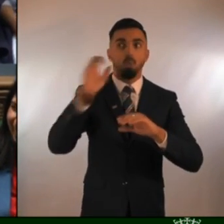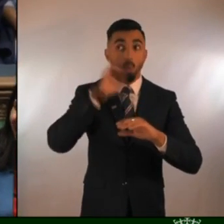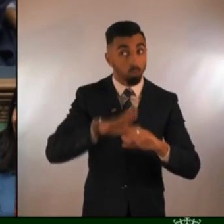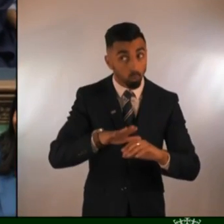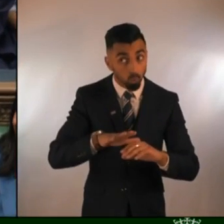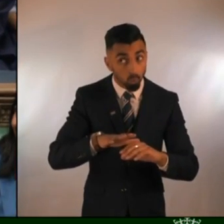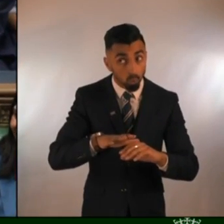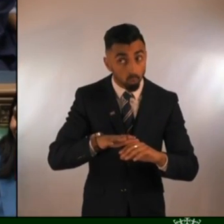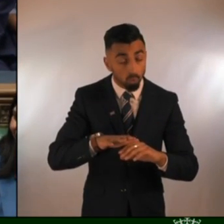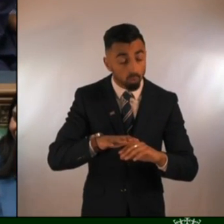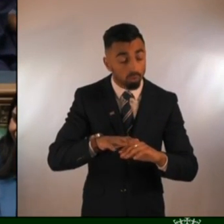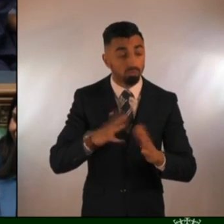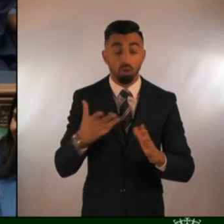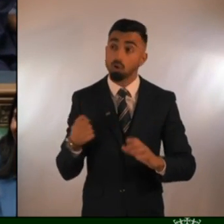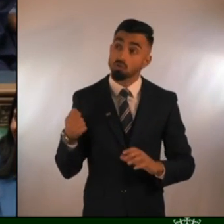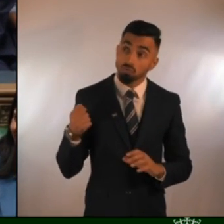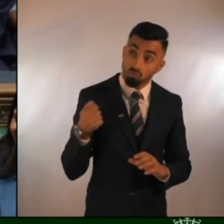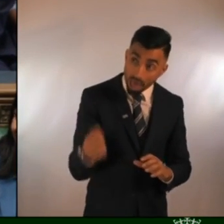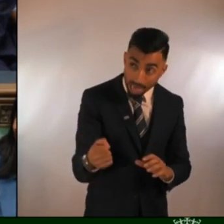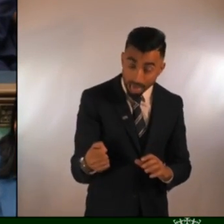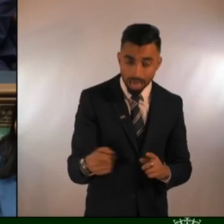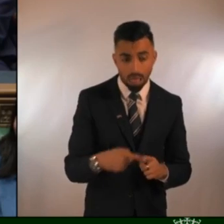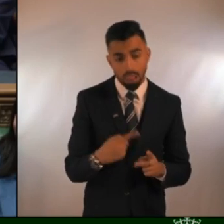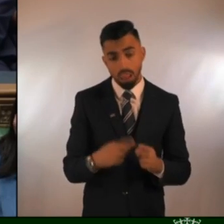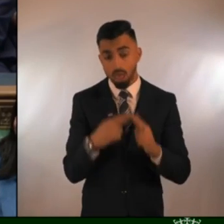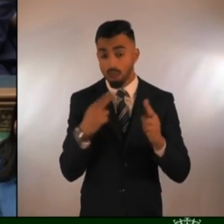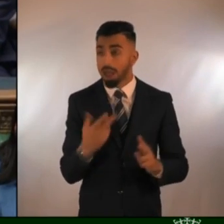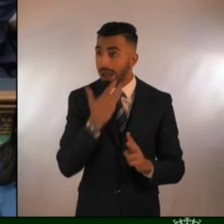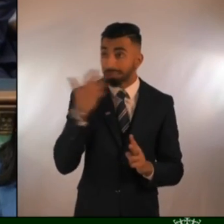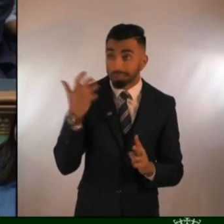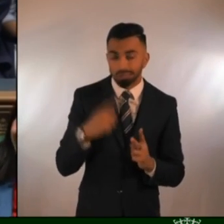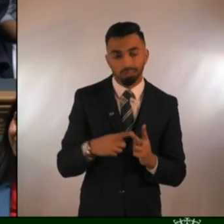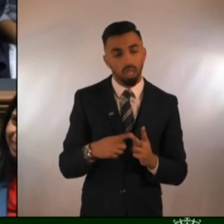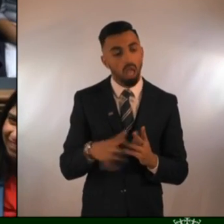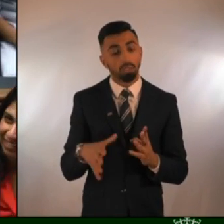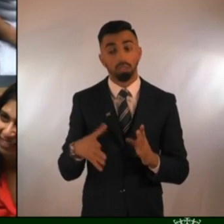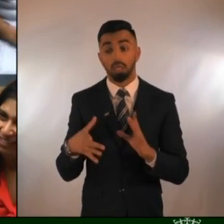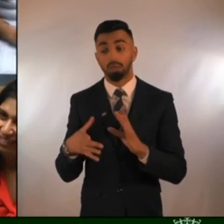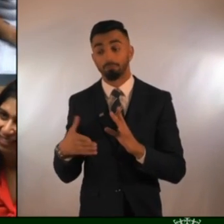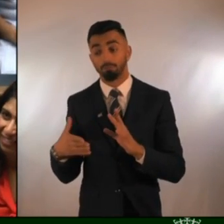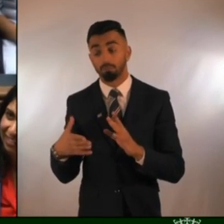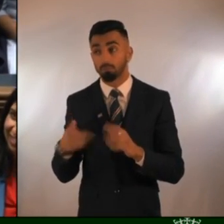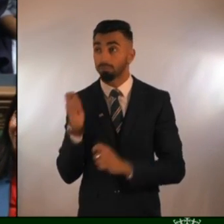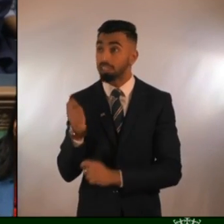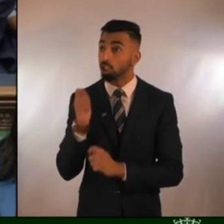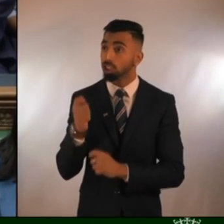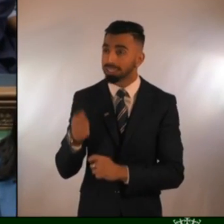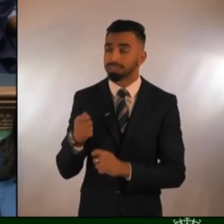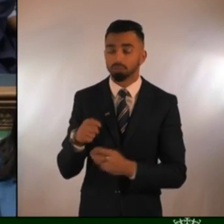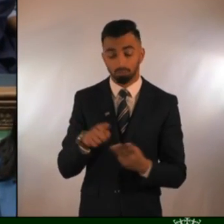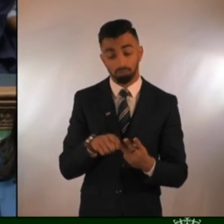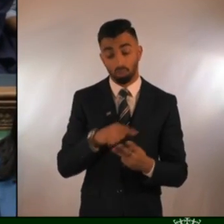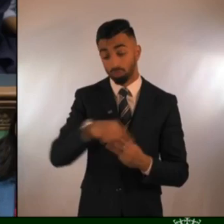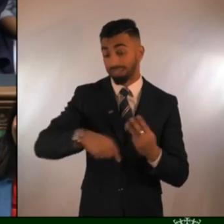also keep the relief for rail, for domestic heating, and there will be no impact on fishing. We'll consult over the